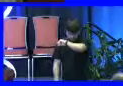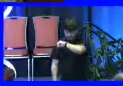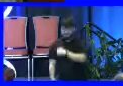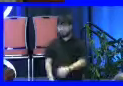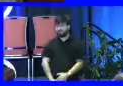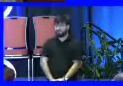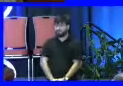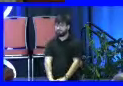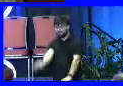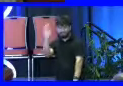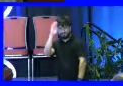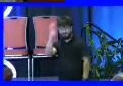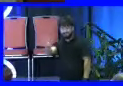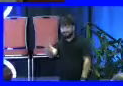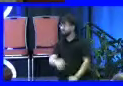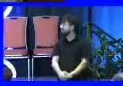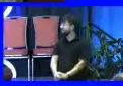Thanks, Ryan.